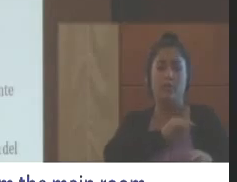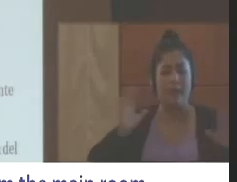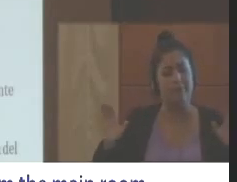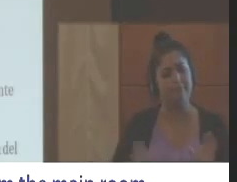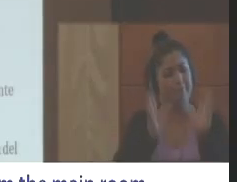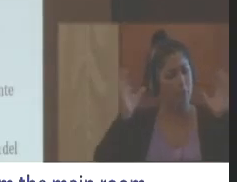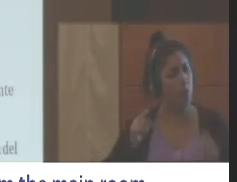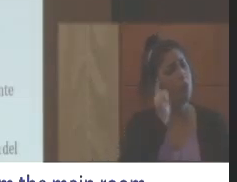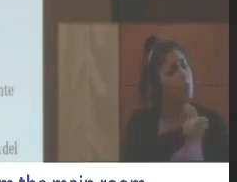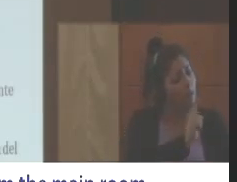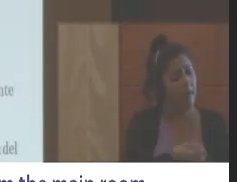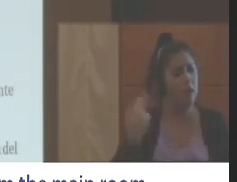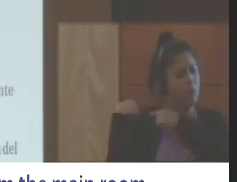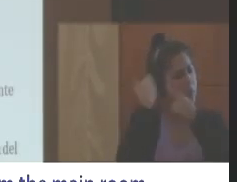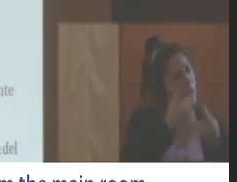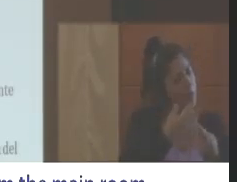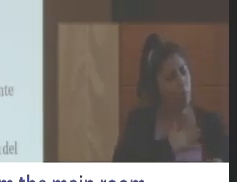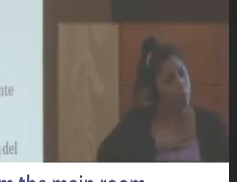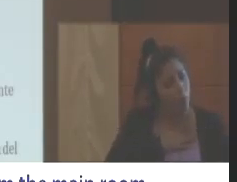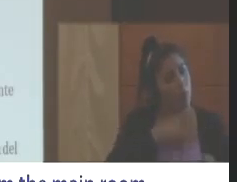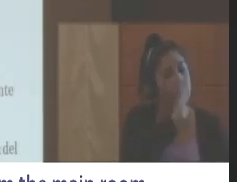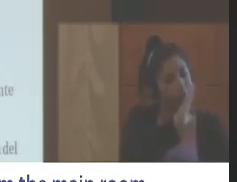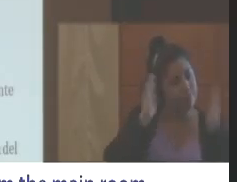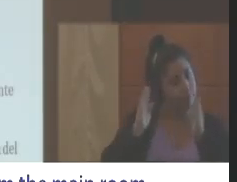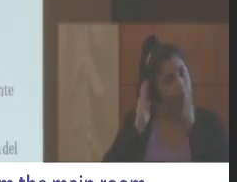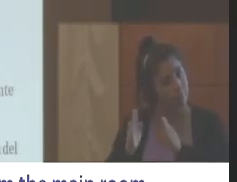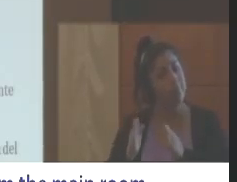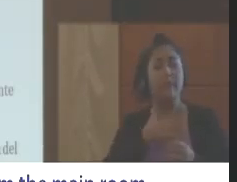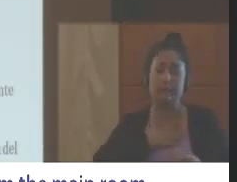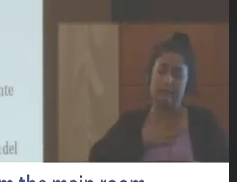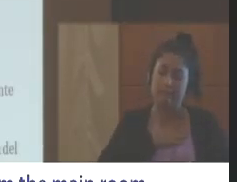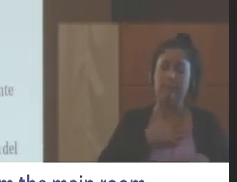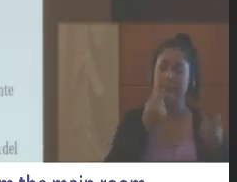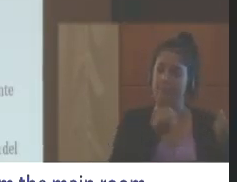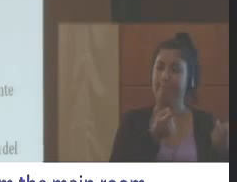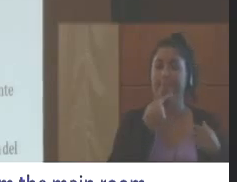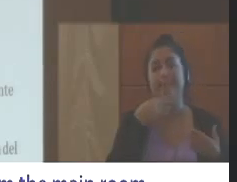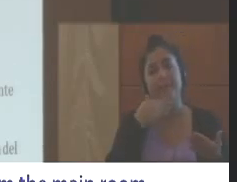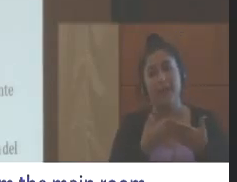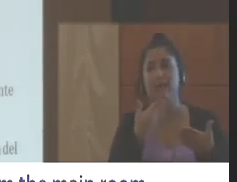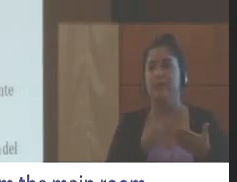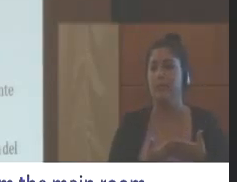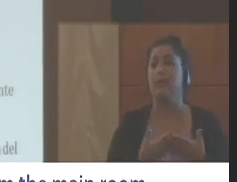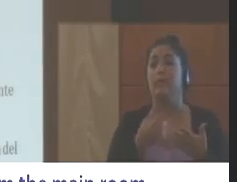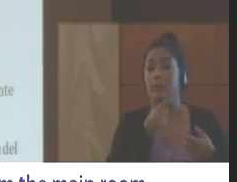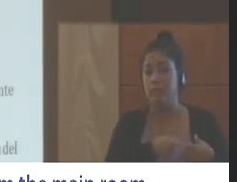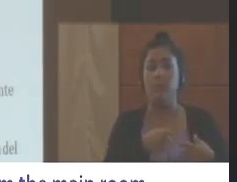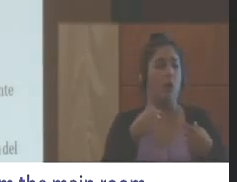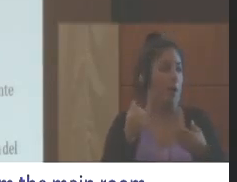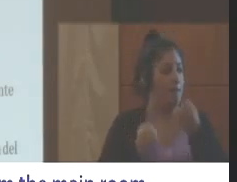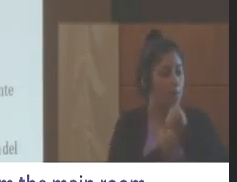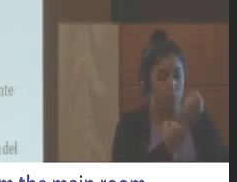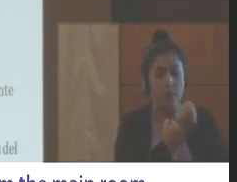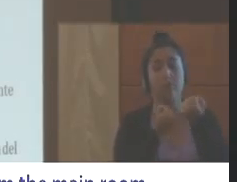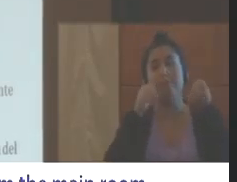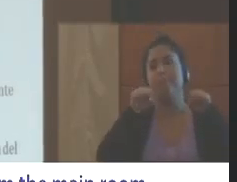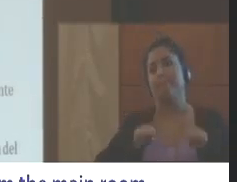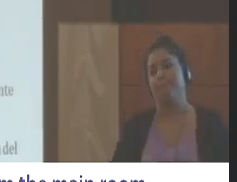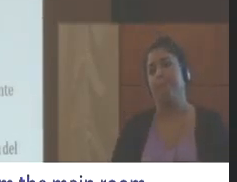management. We empower municipalities, who are the real executors, through a condition transfer program where they are injected